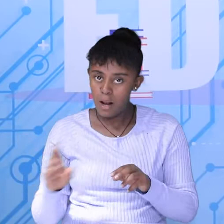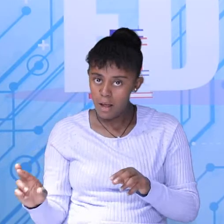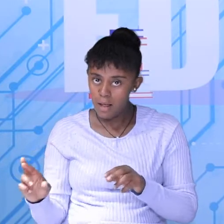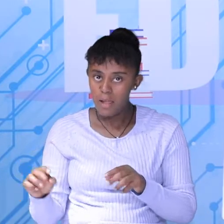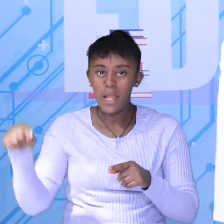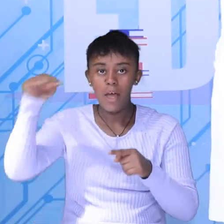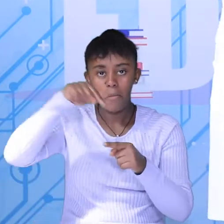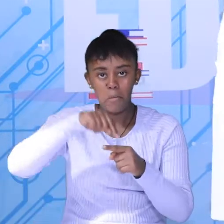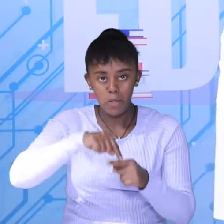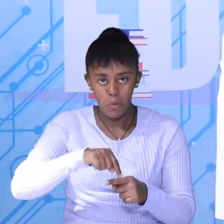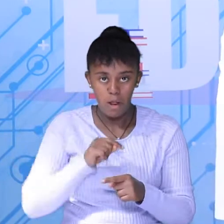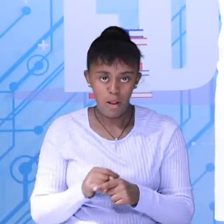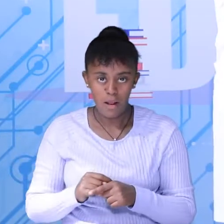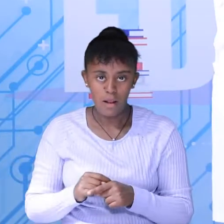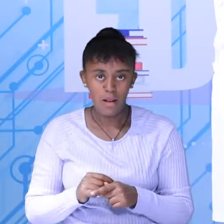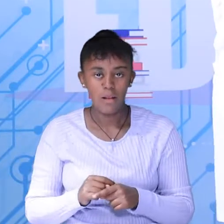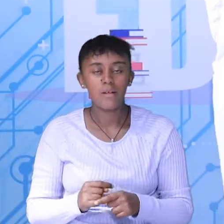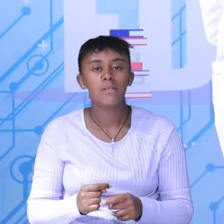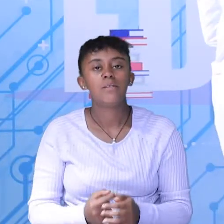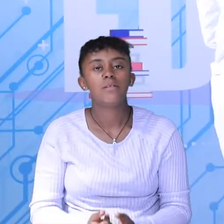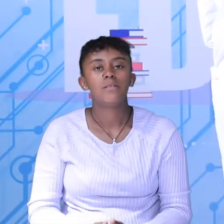are perpendicular. So let's see this one.